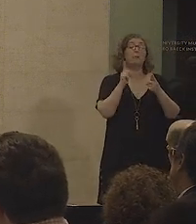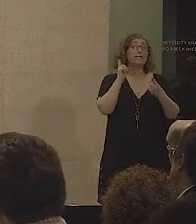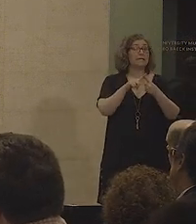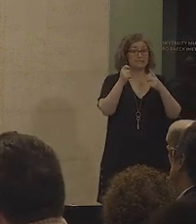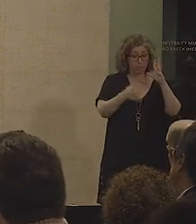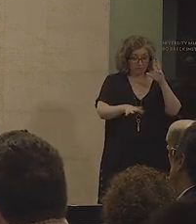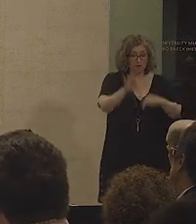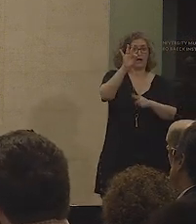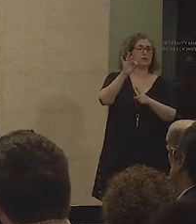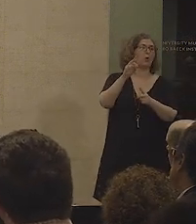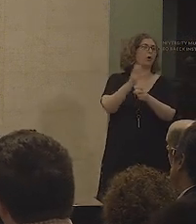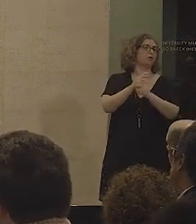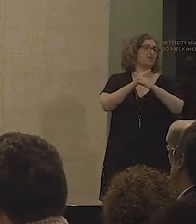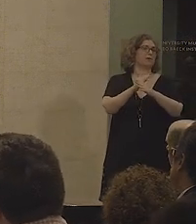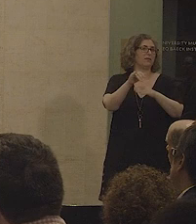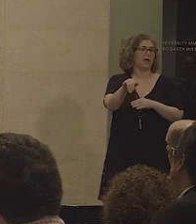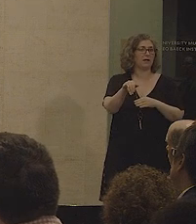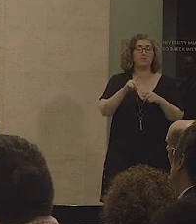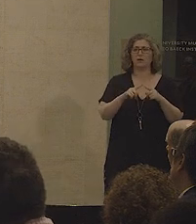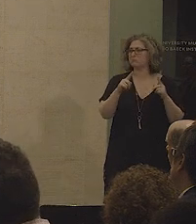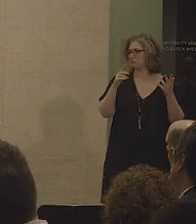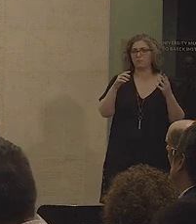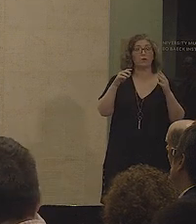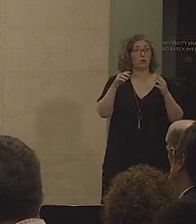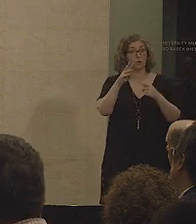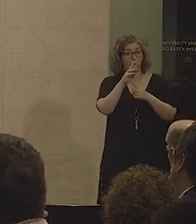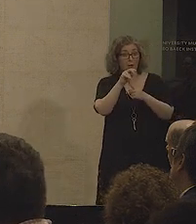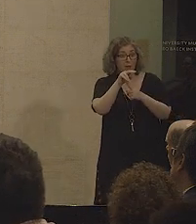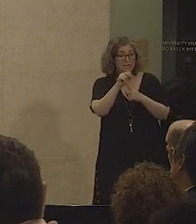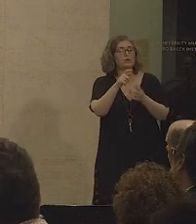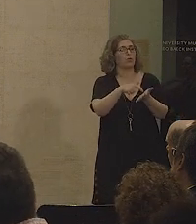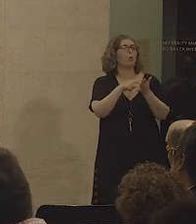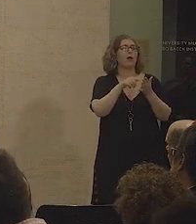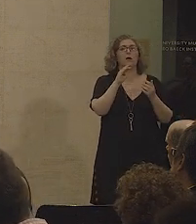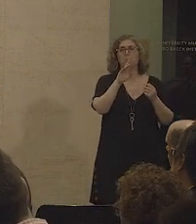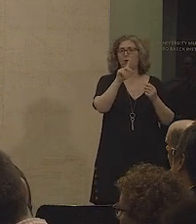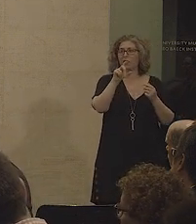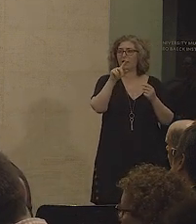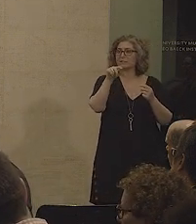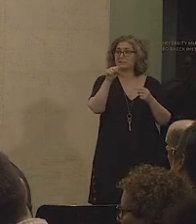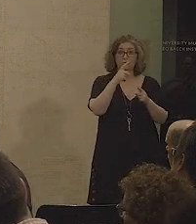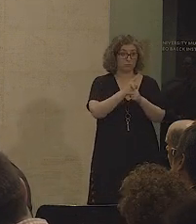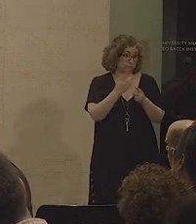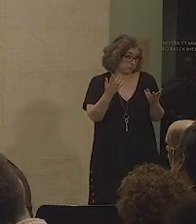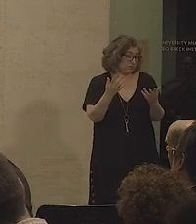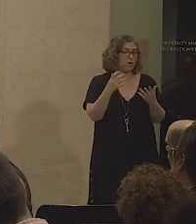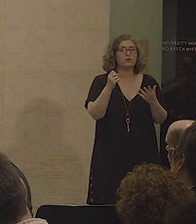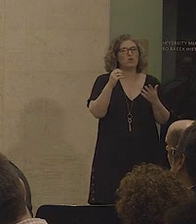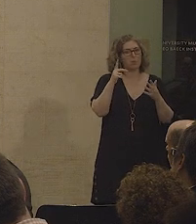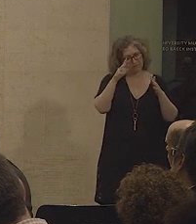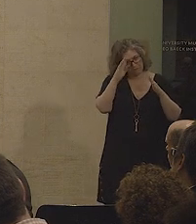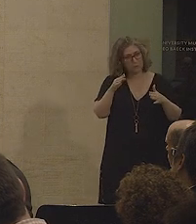it, it's hard to stop it. But no weapon works without a bullet. And so the focus of gun safety, we must deal